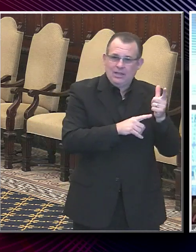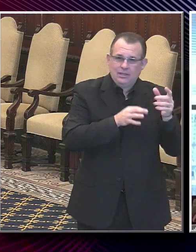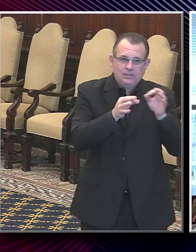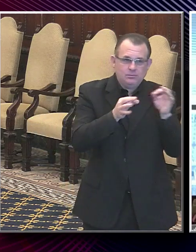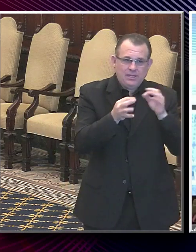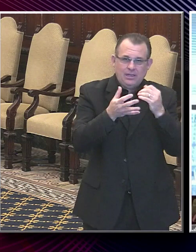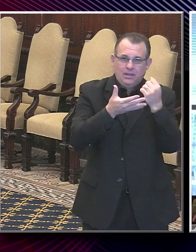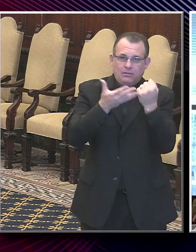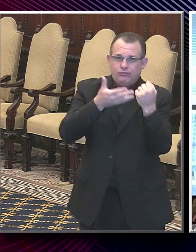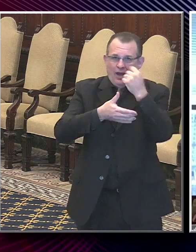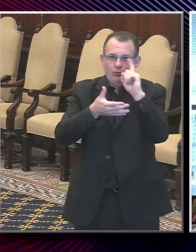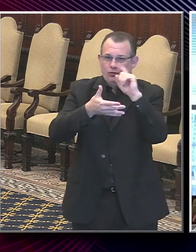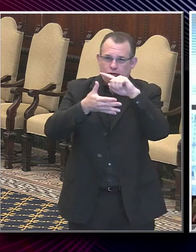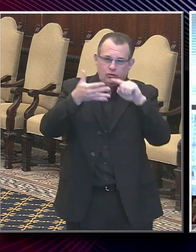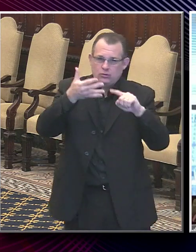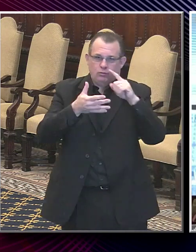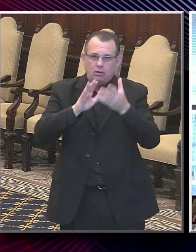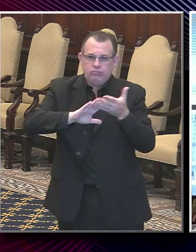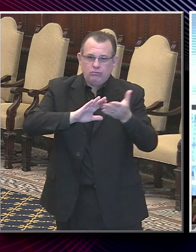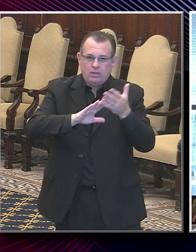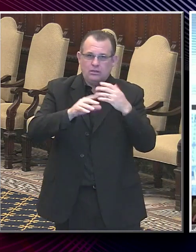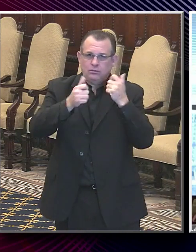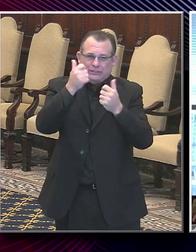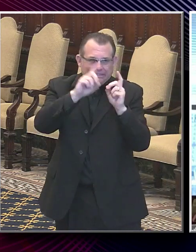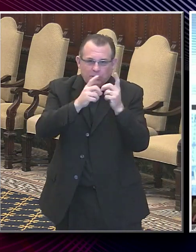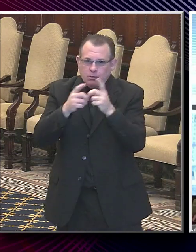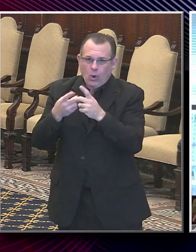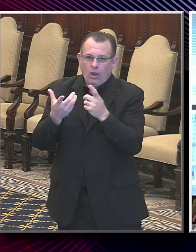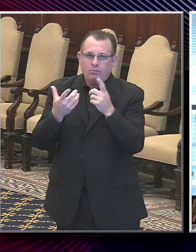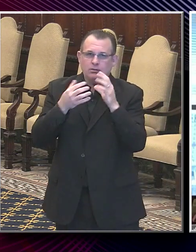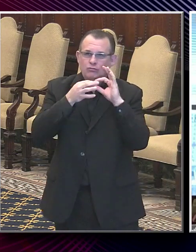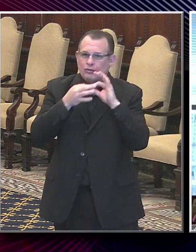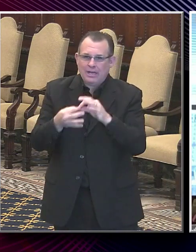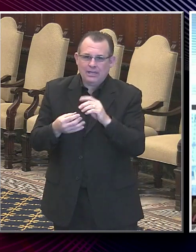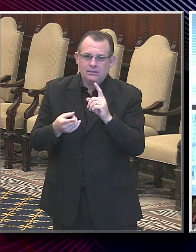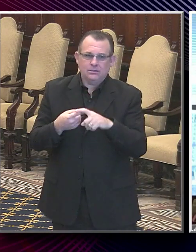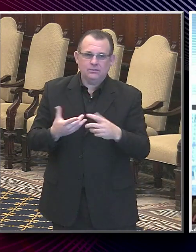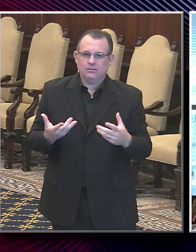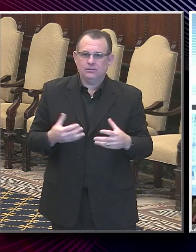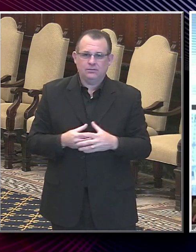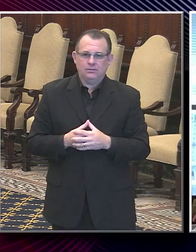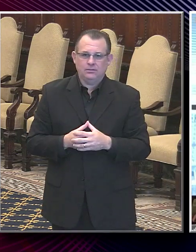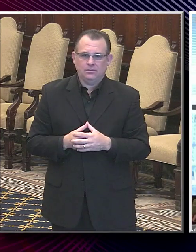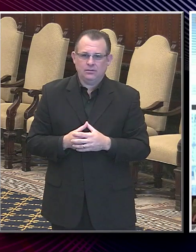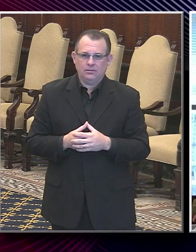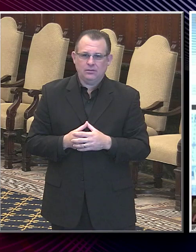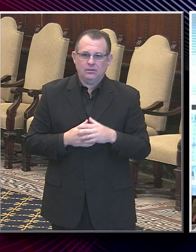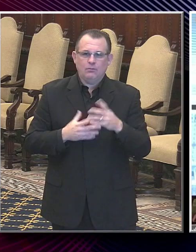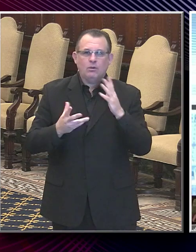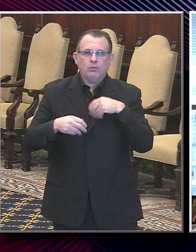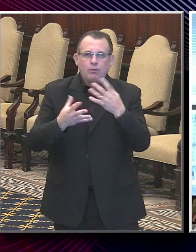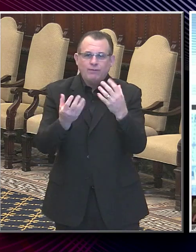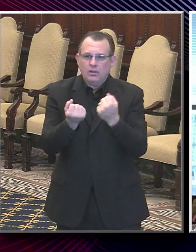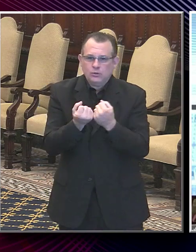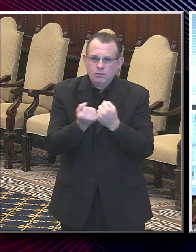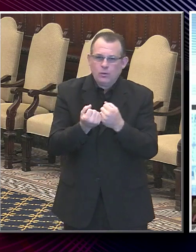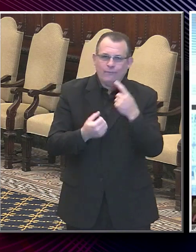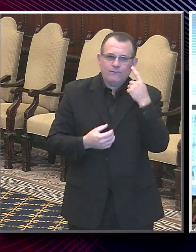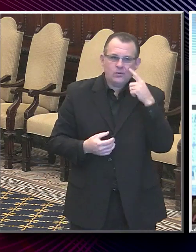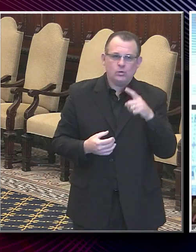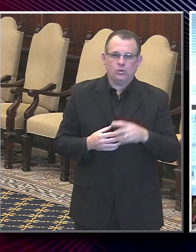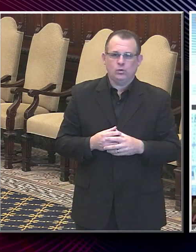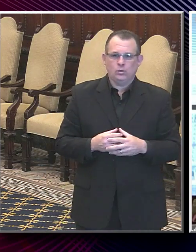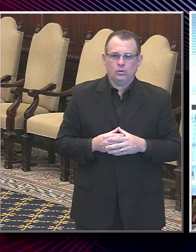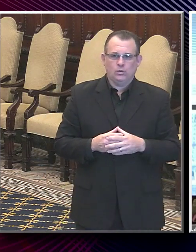regulatory departments to regulate construction and provide support for